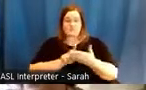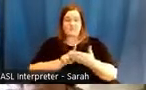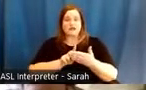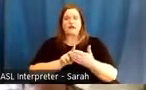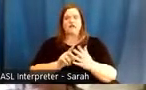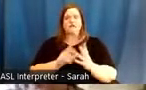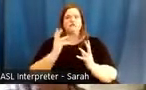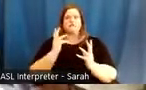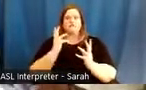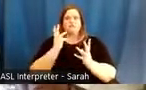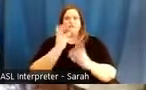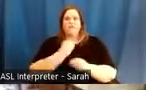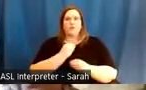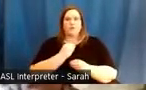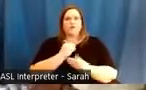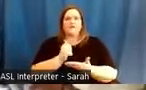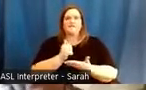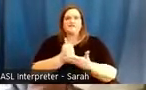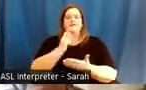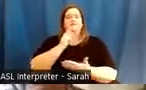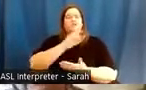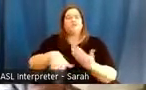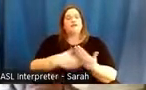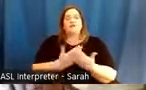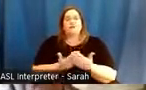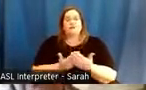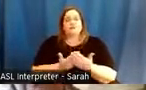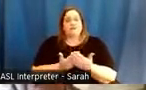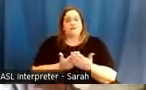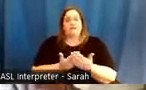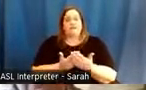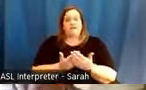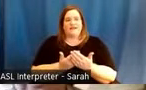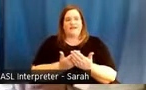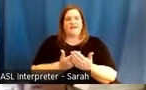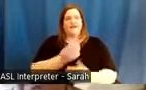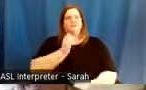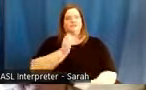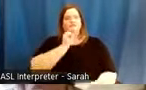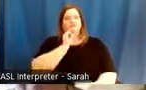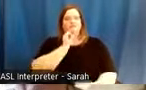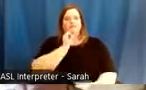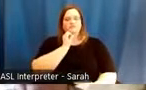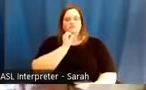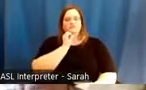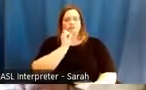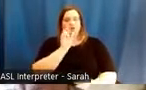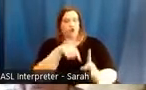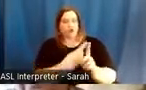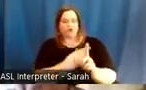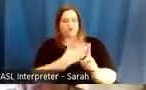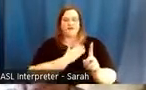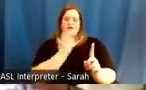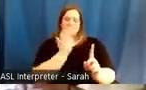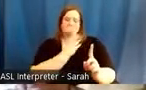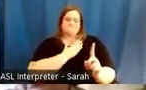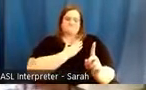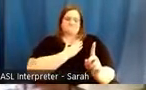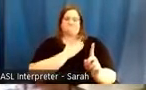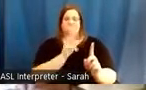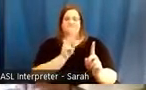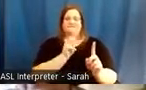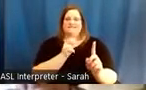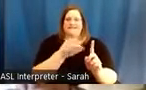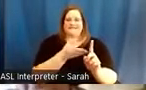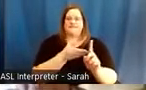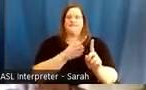and helpful for everyone, not just my amazing Miss Kate there on that screen. So I really